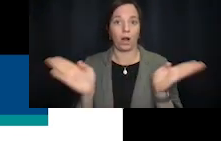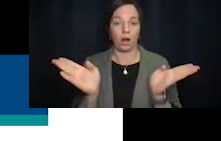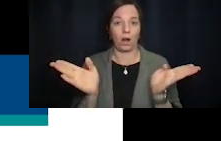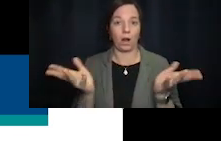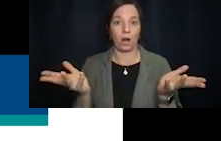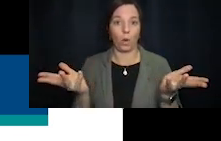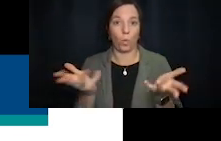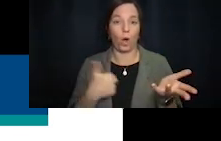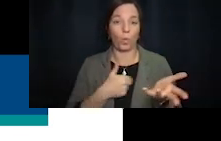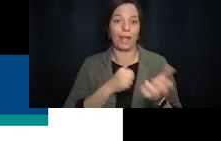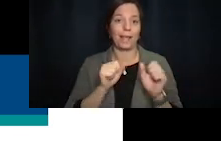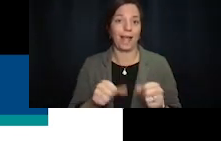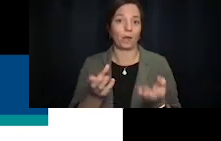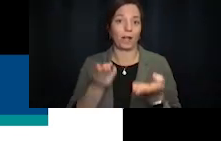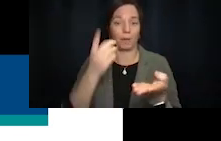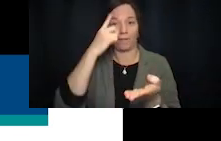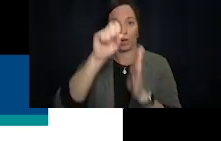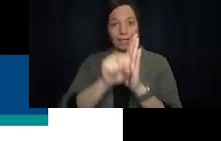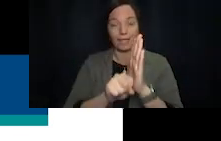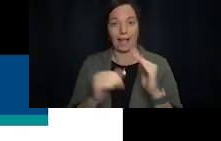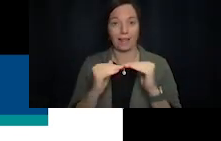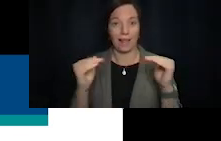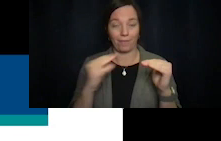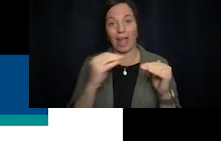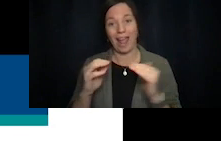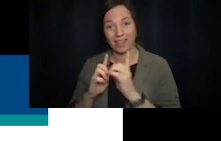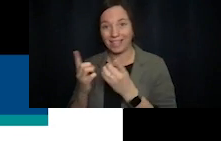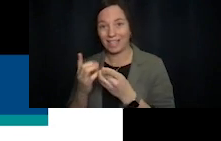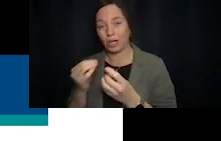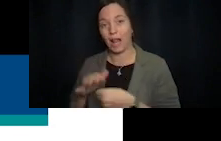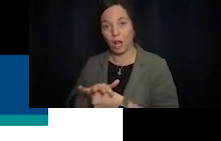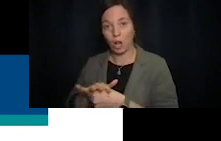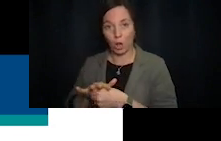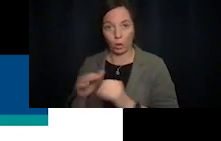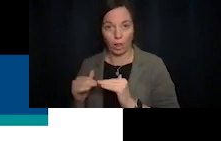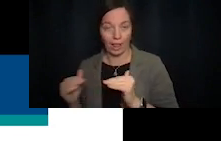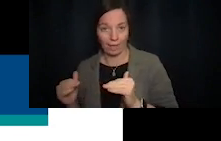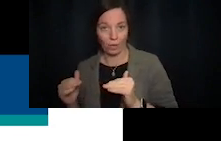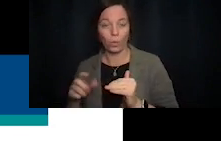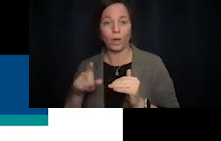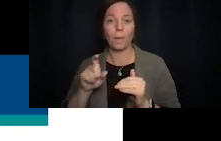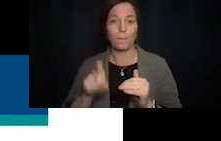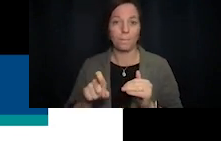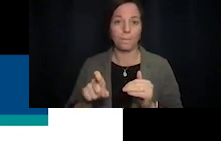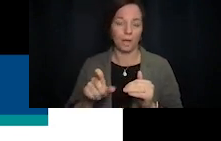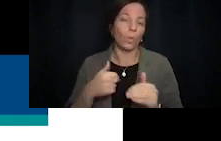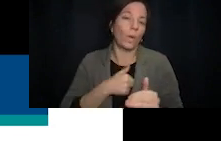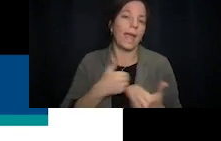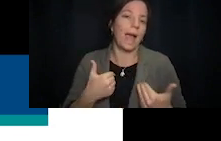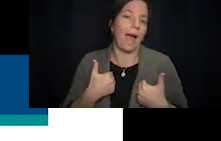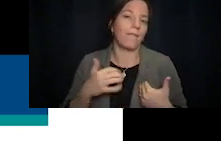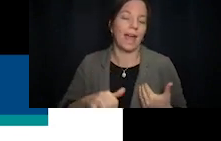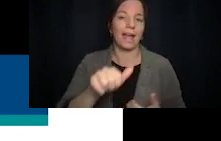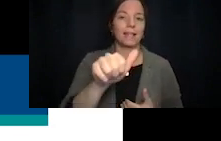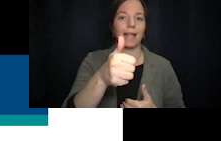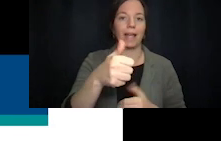making recommendations over at the state level, also at our district and local levels, we have the 10 plus one that I'm sure you've all